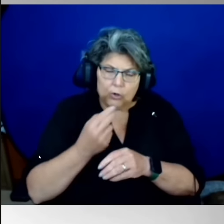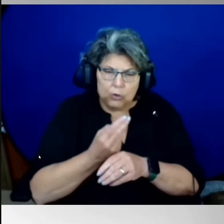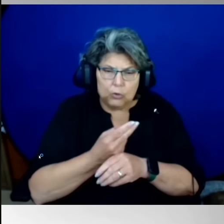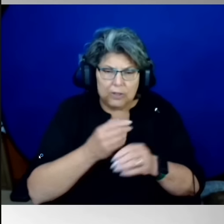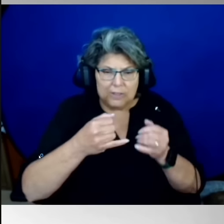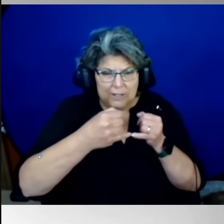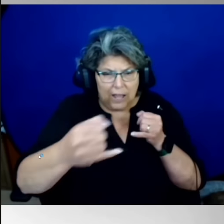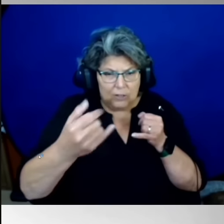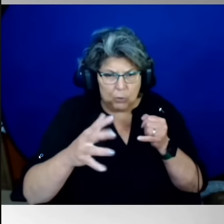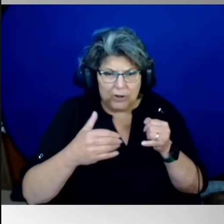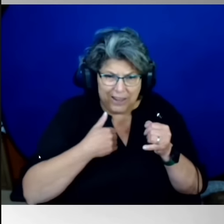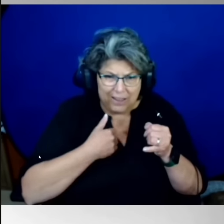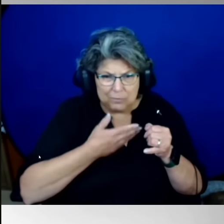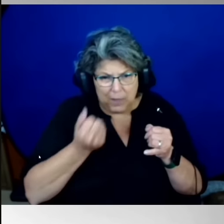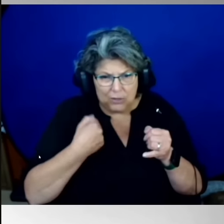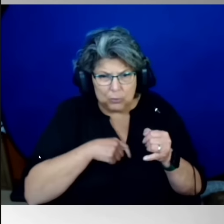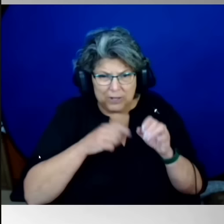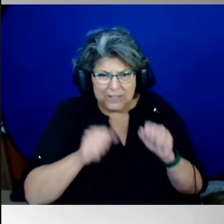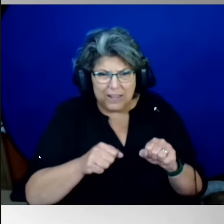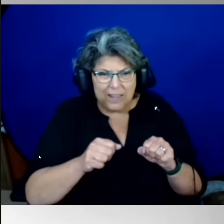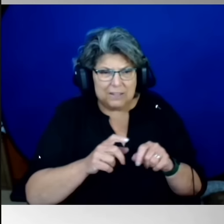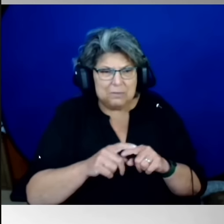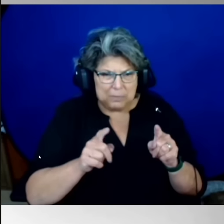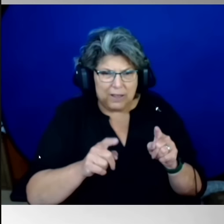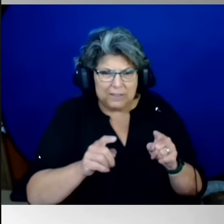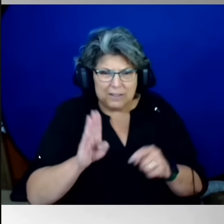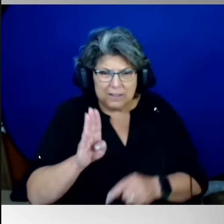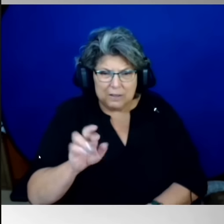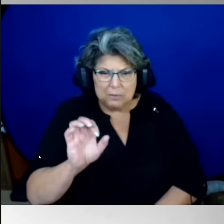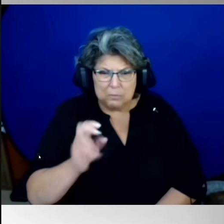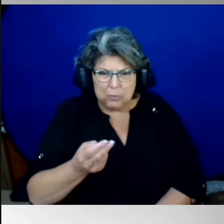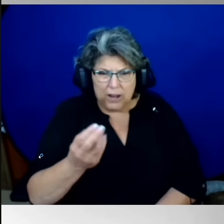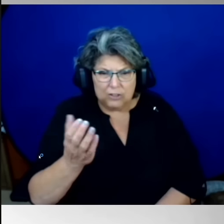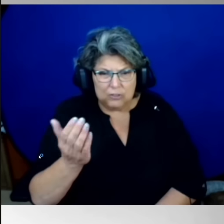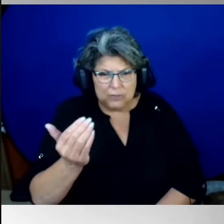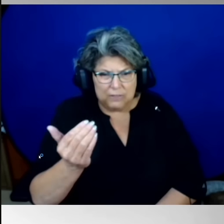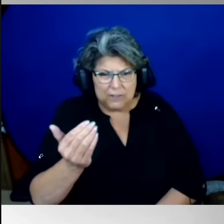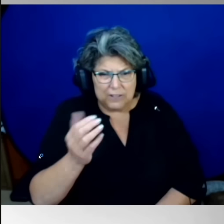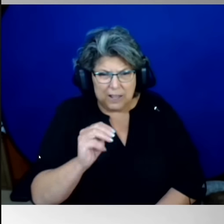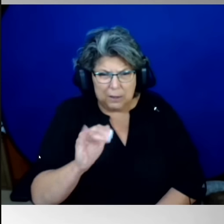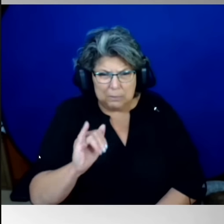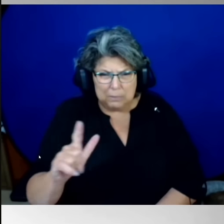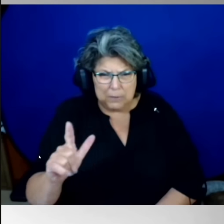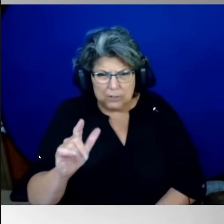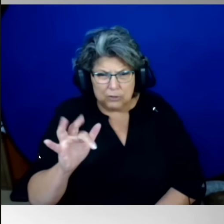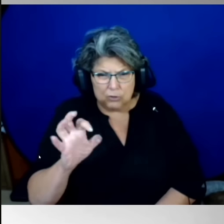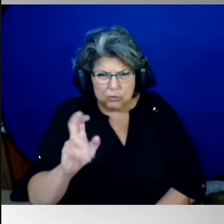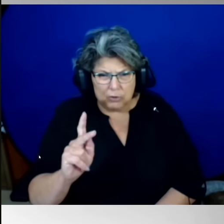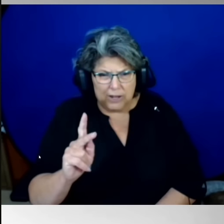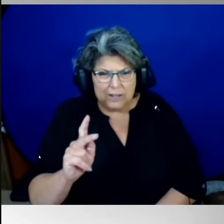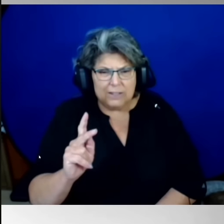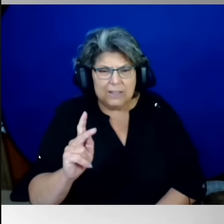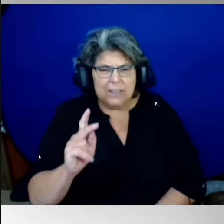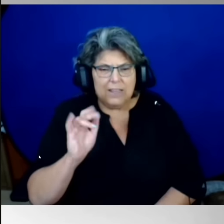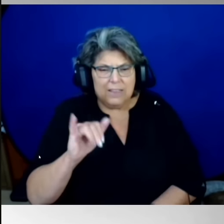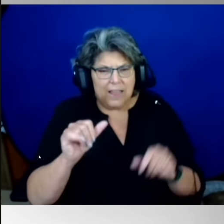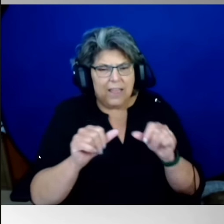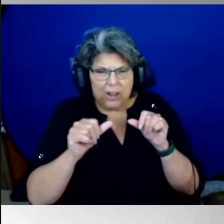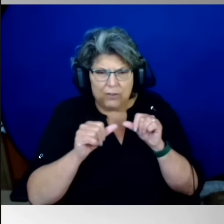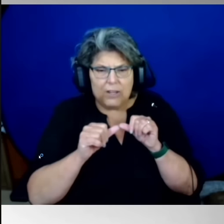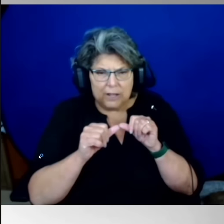And again, in areas, especially the Branch 15 area, that Mill Creek, that's an area that that we've